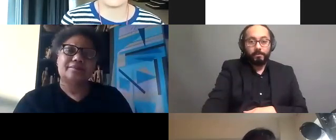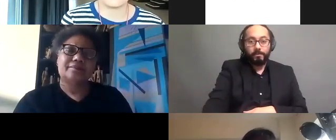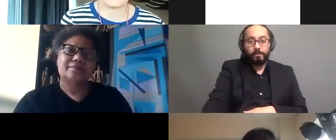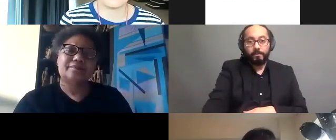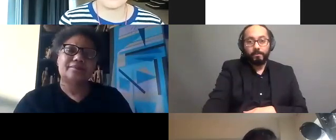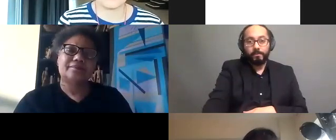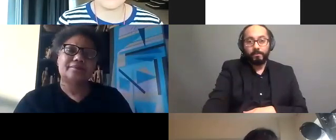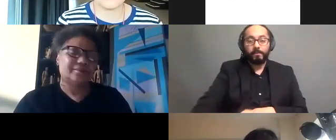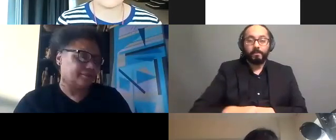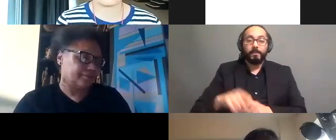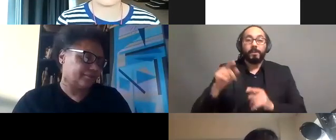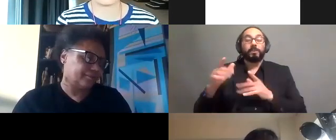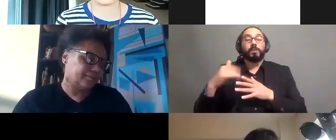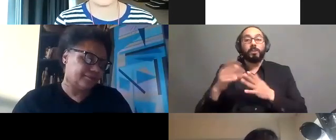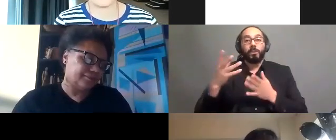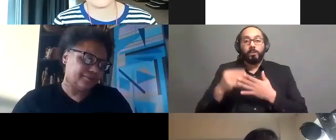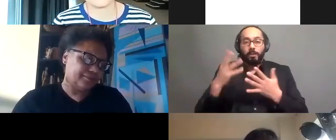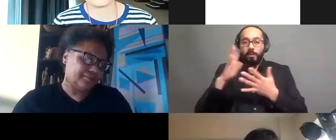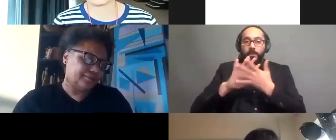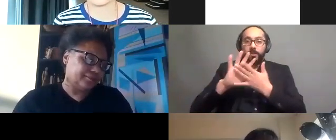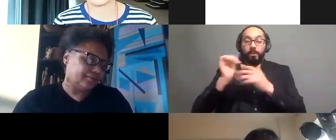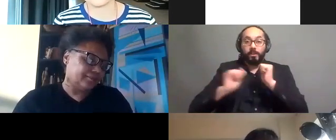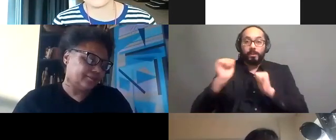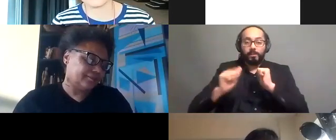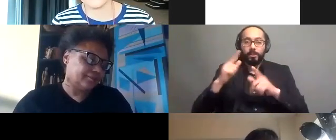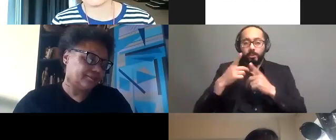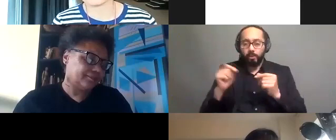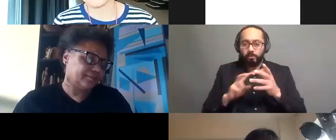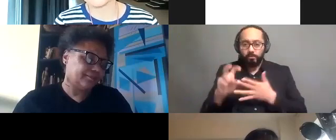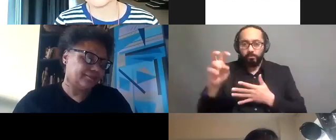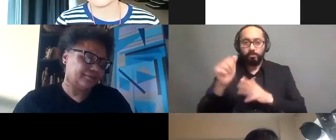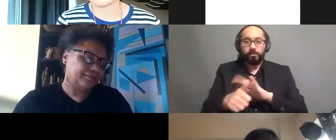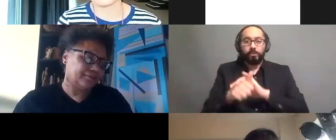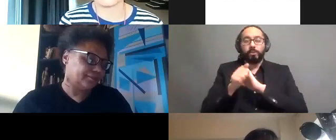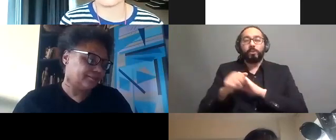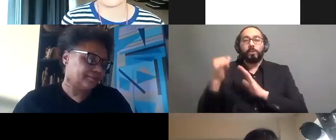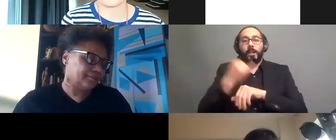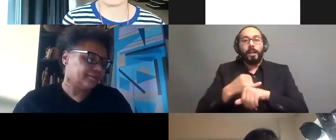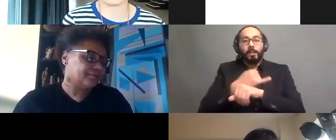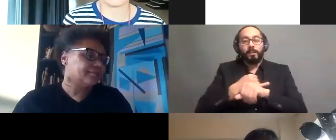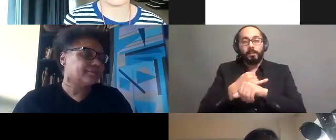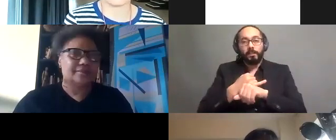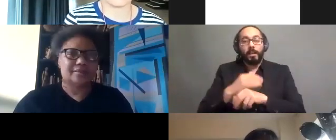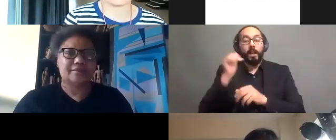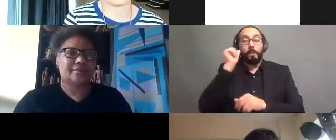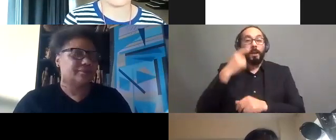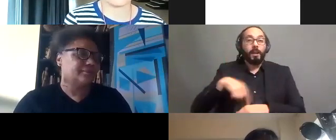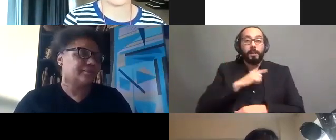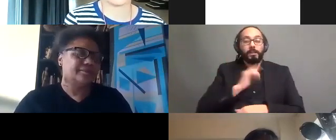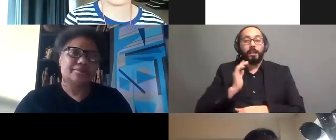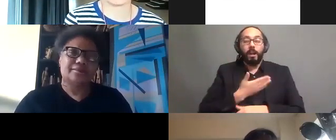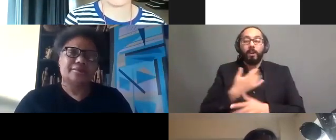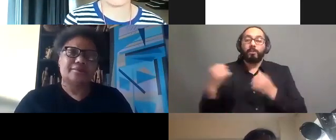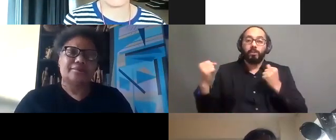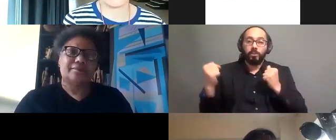stillness. Calling upon ancestors of Turtle Island, they journey together, reminding us of our deep-rooted strength, resilience,